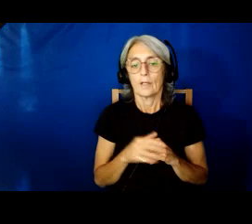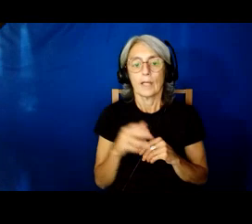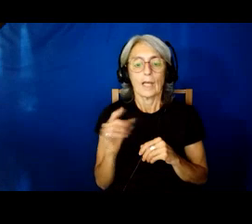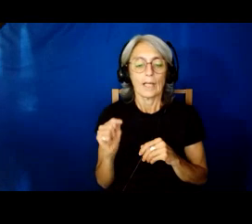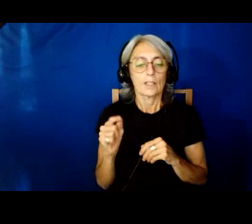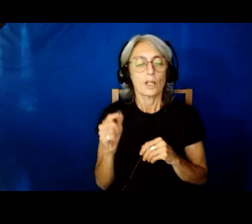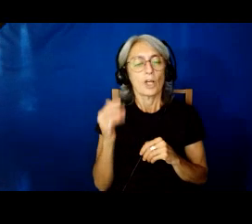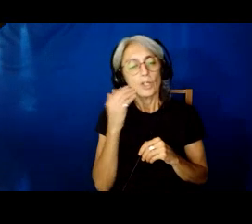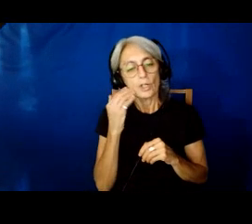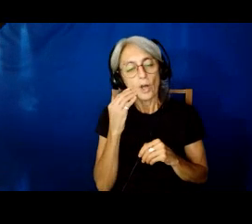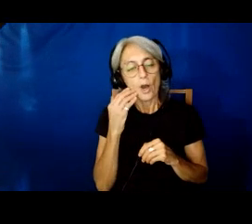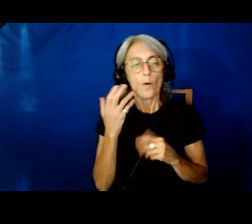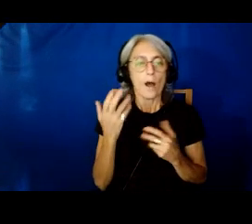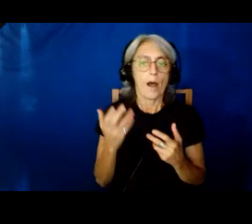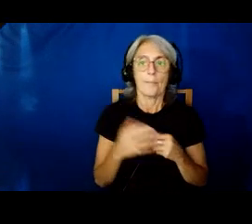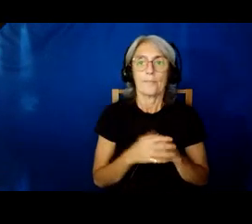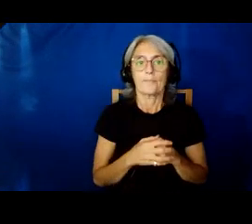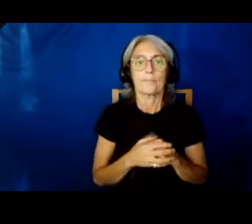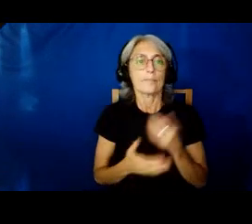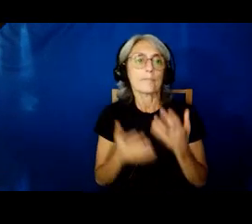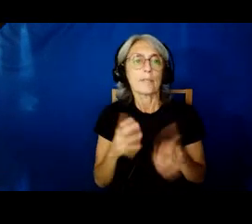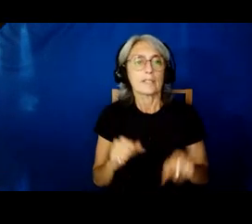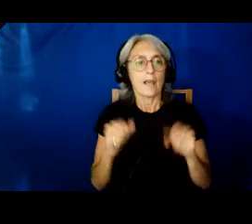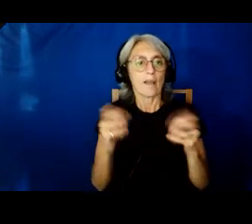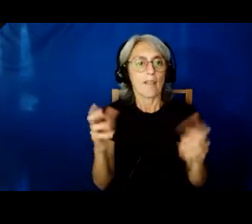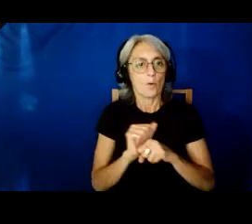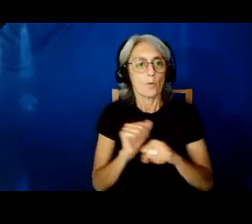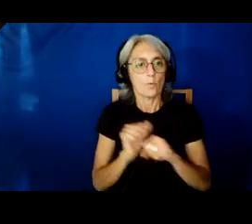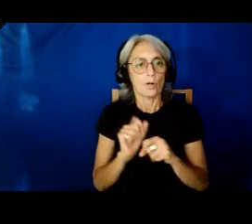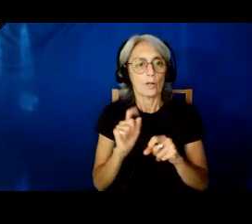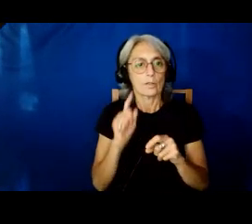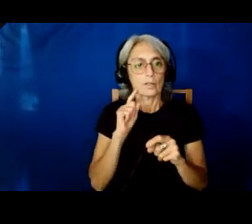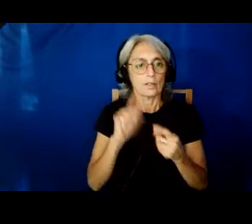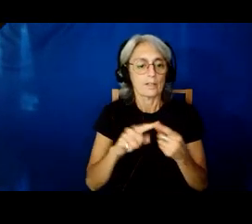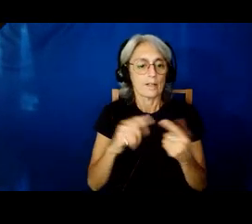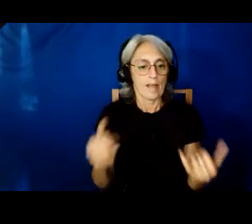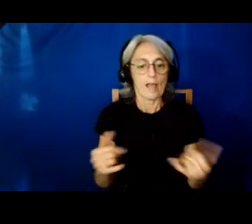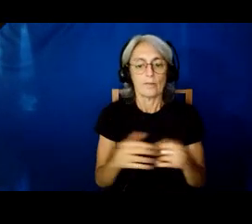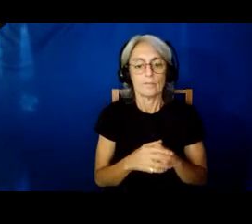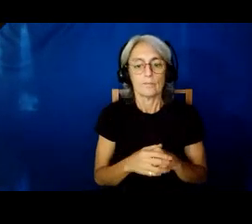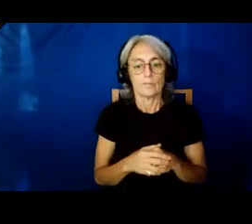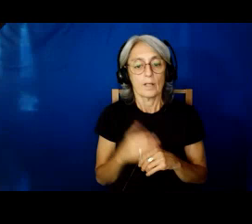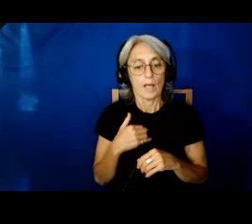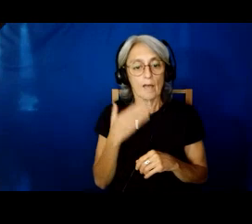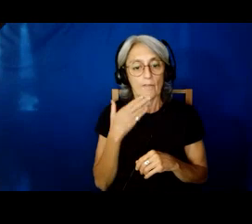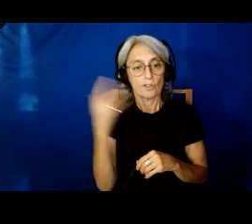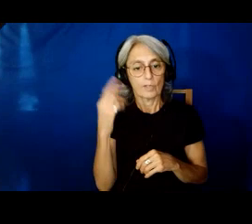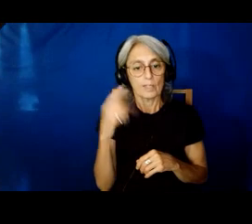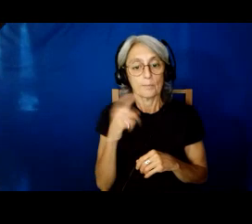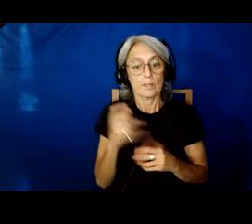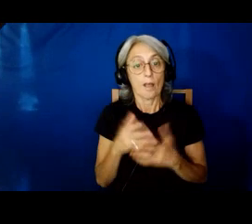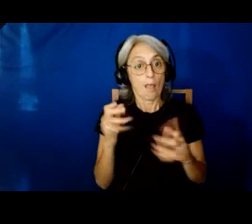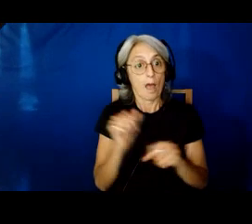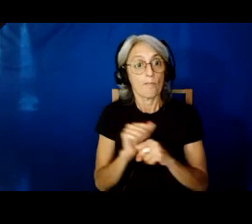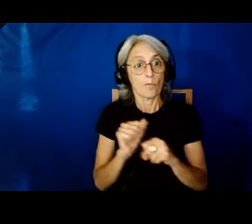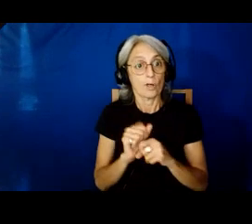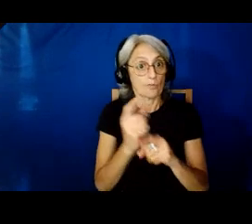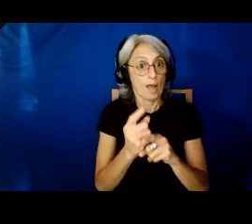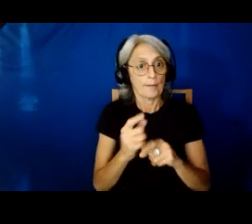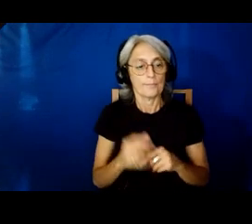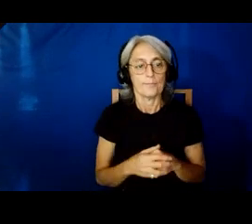probably taken quite a bit to get here, but it's for good reason because it's a lot of work, right? And